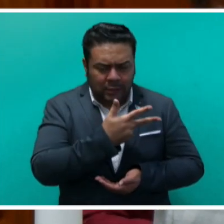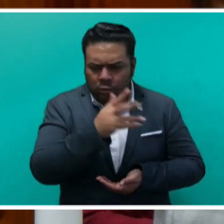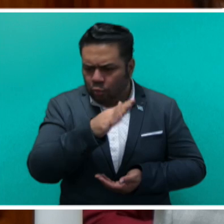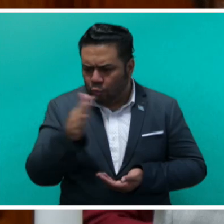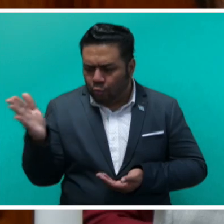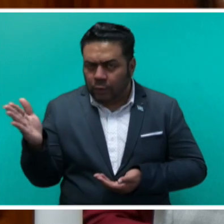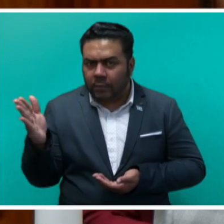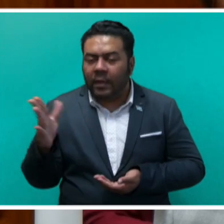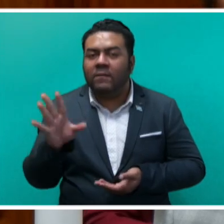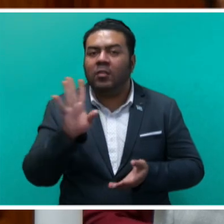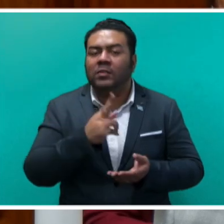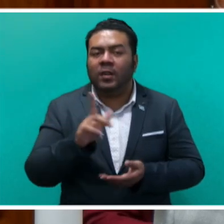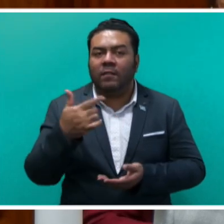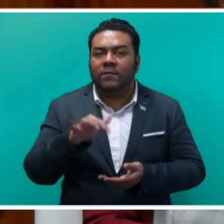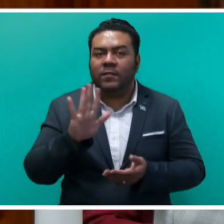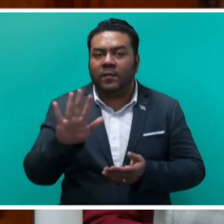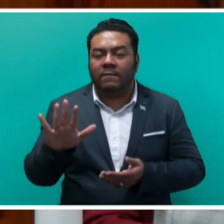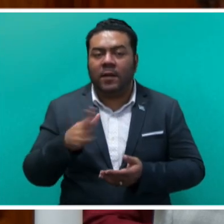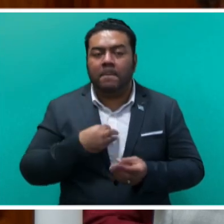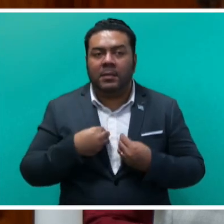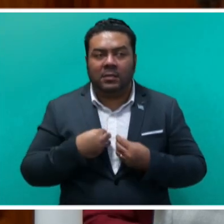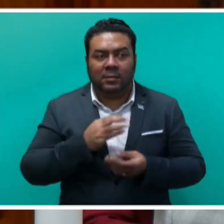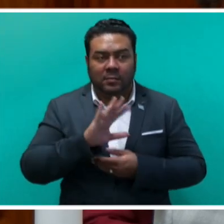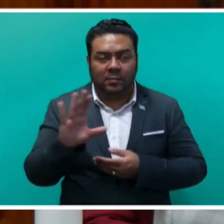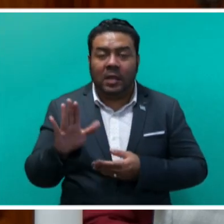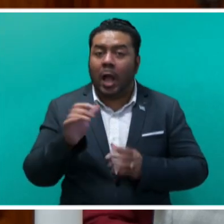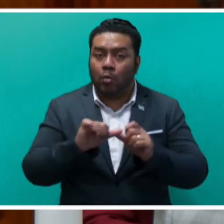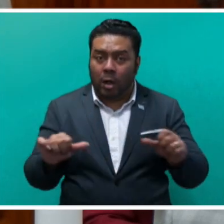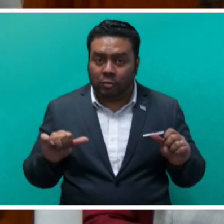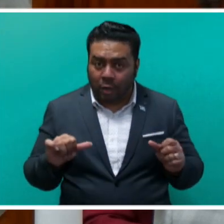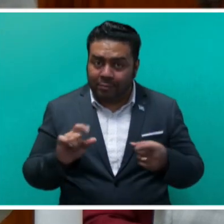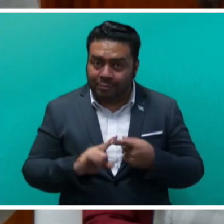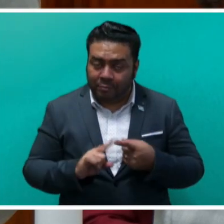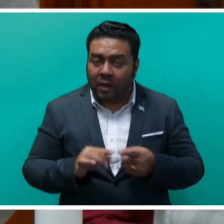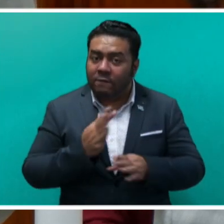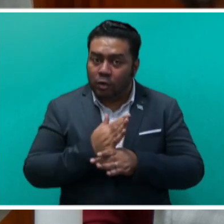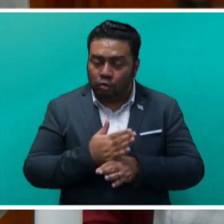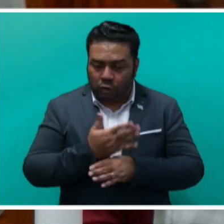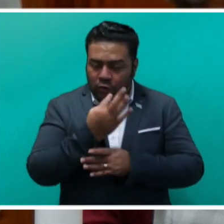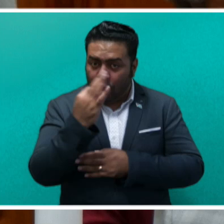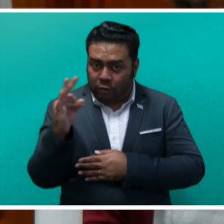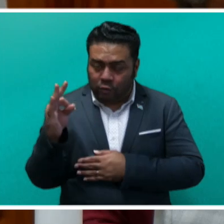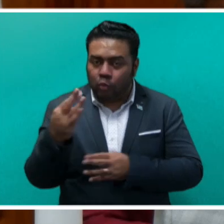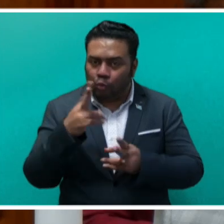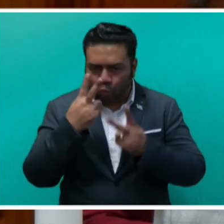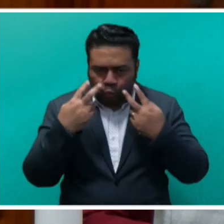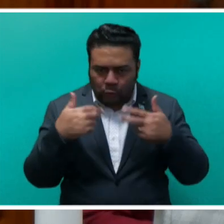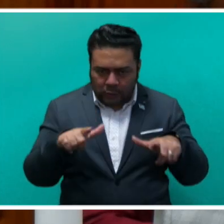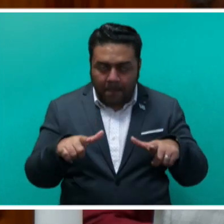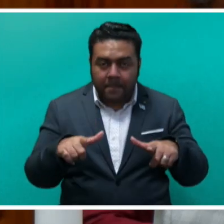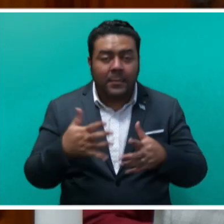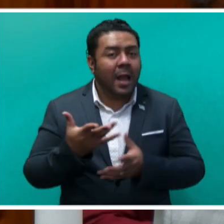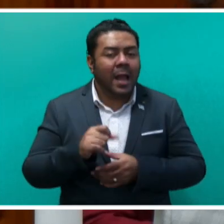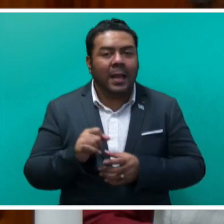2,755 business ventures across sectors such as agriculture, fisheries, forestry, tourism, and the